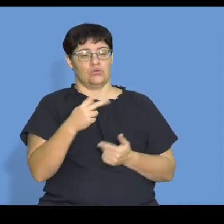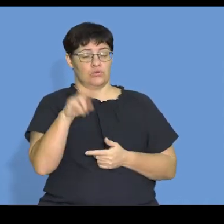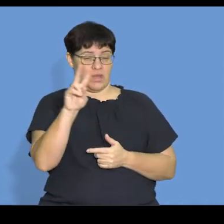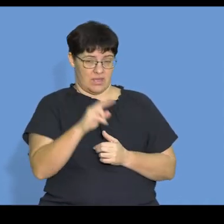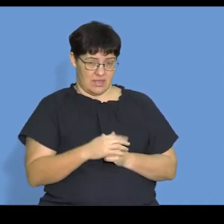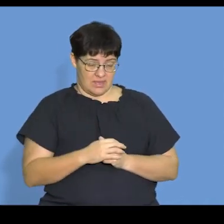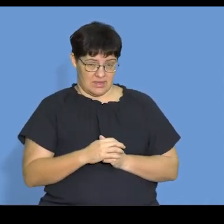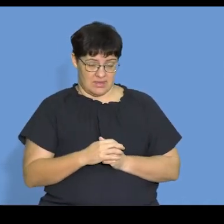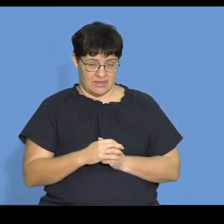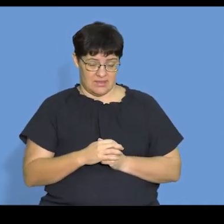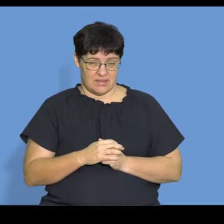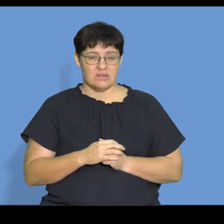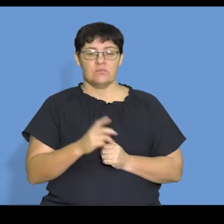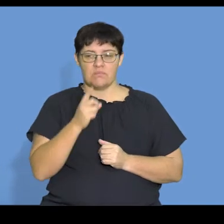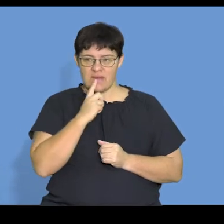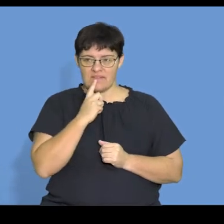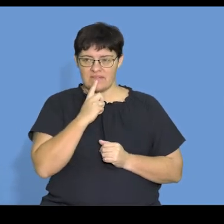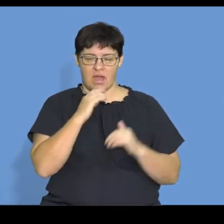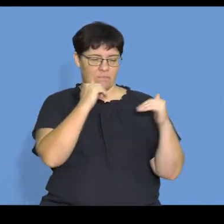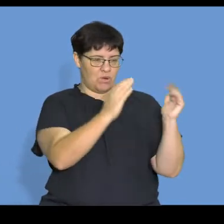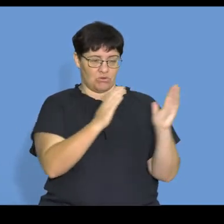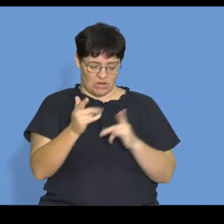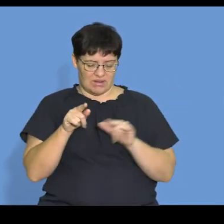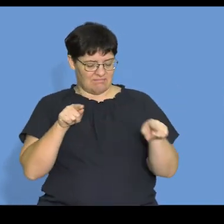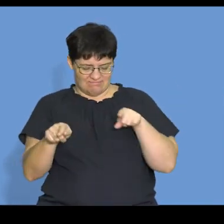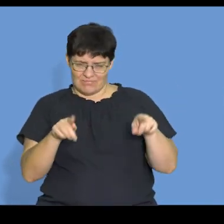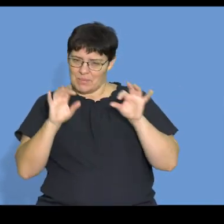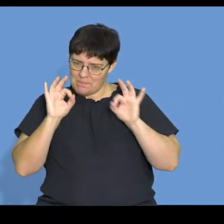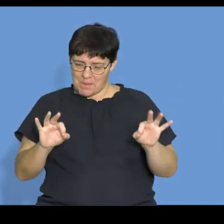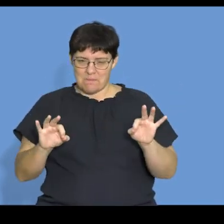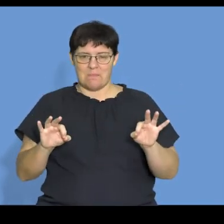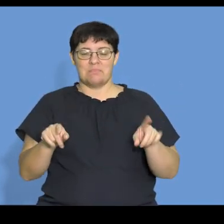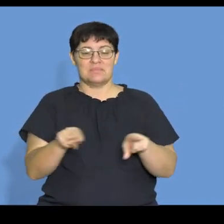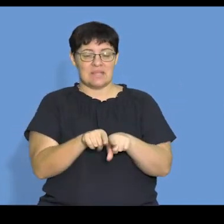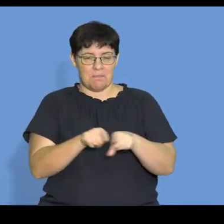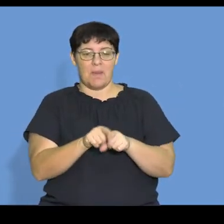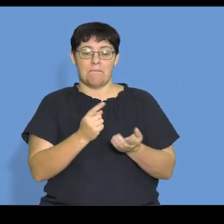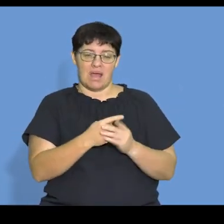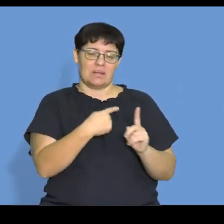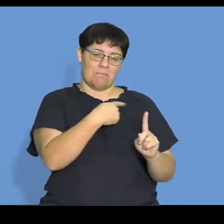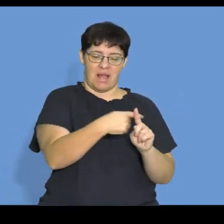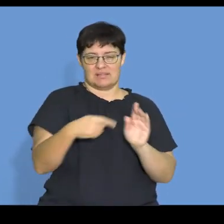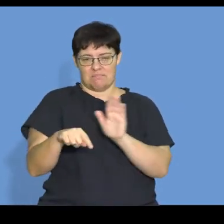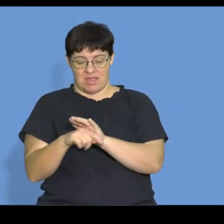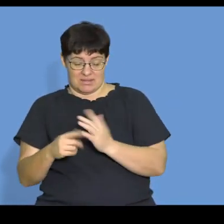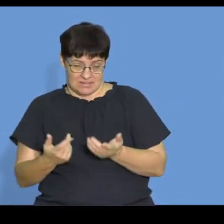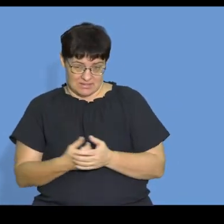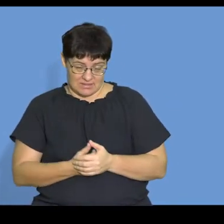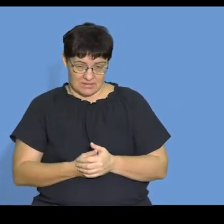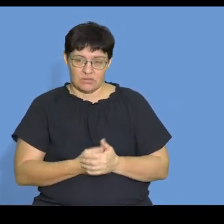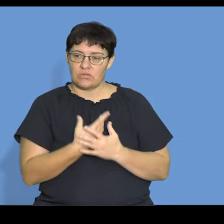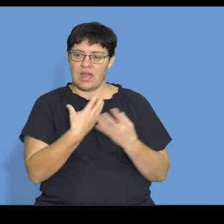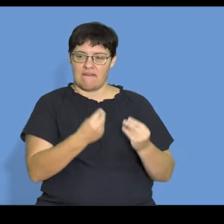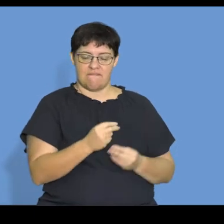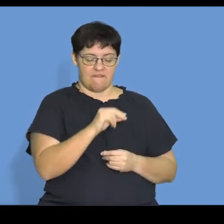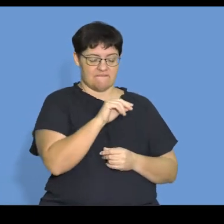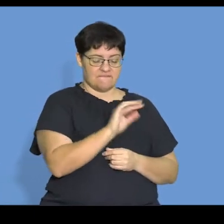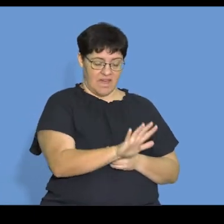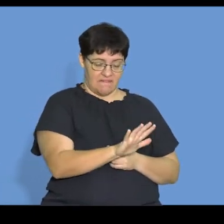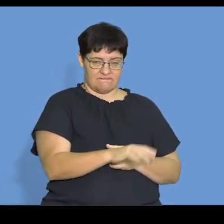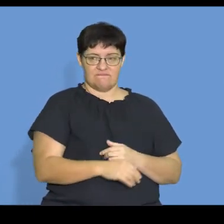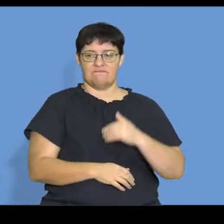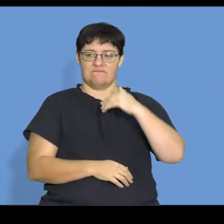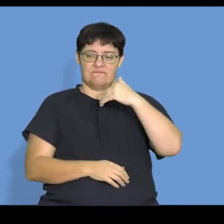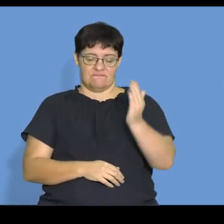can see that you'll have two brackets that are exactly the same but with opposite signs. So this will be 5. I open